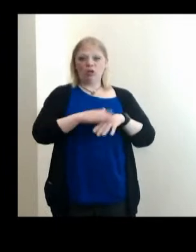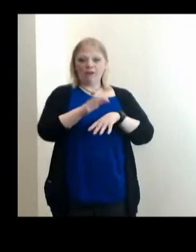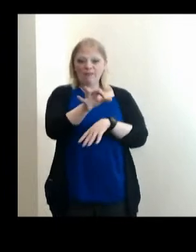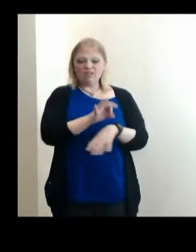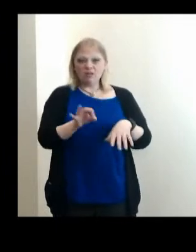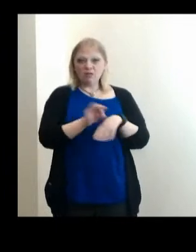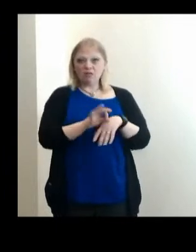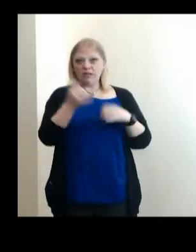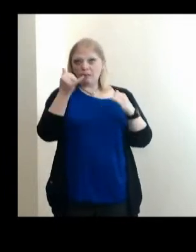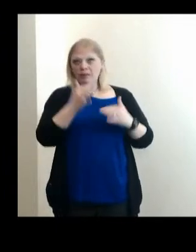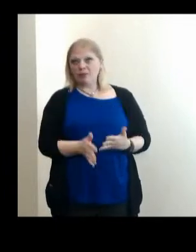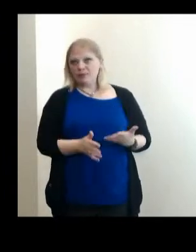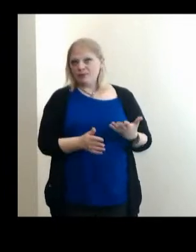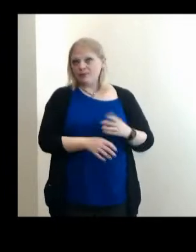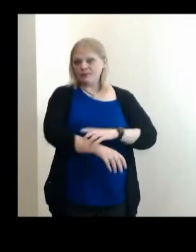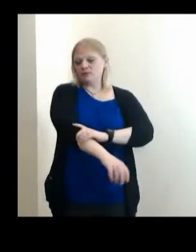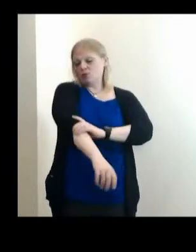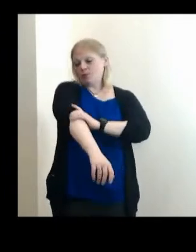with the Bills.